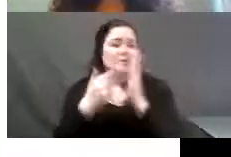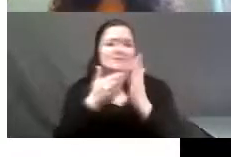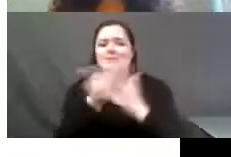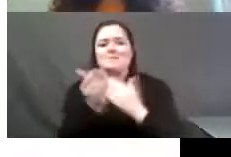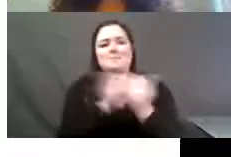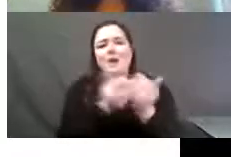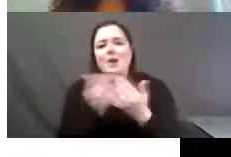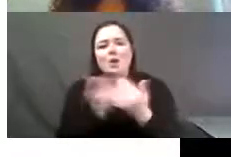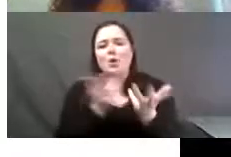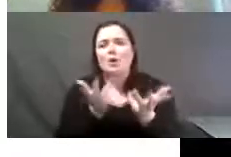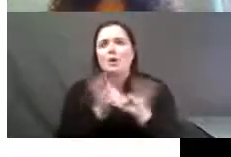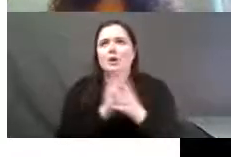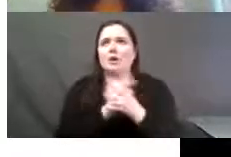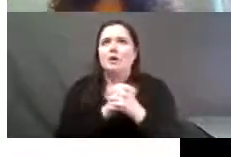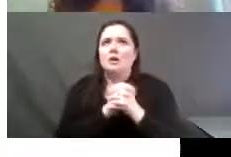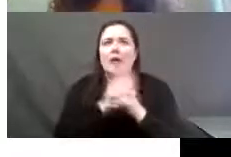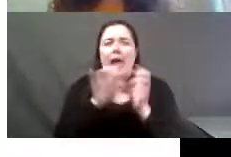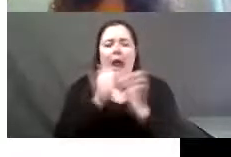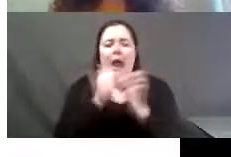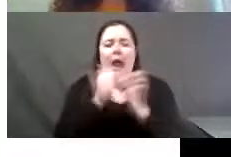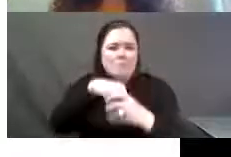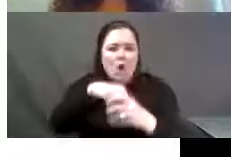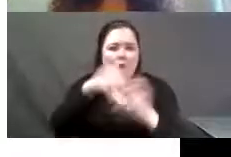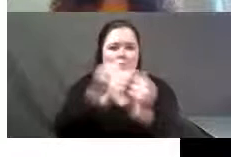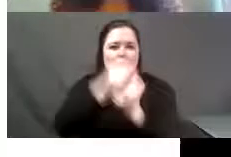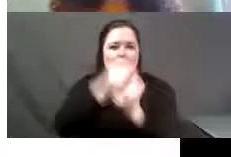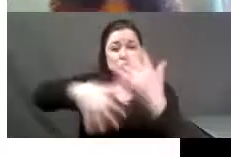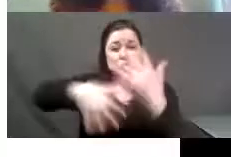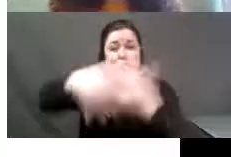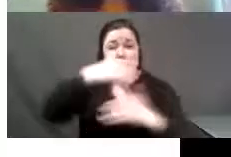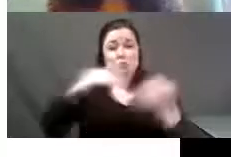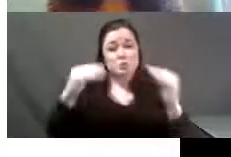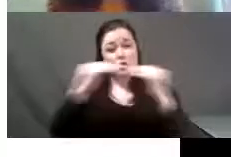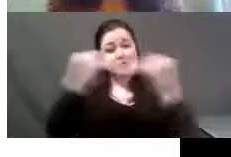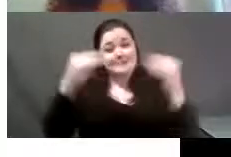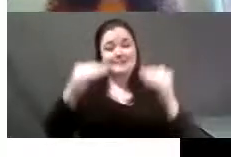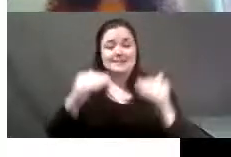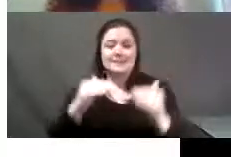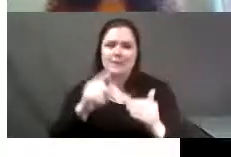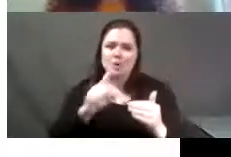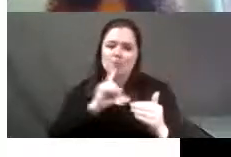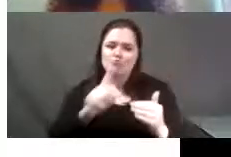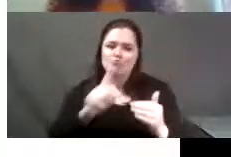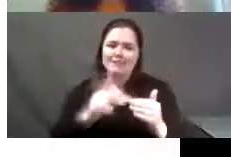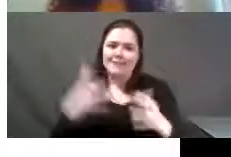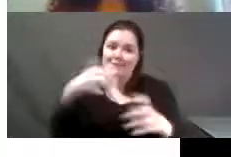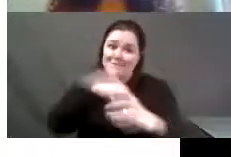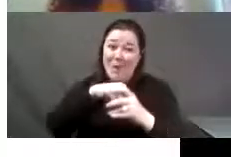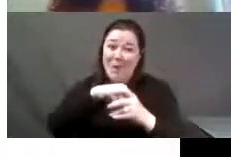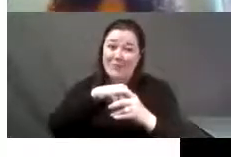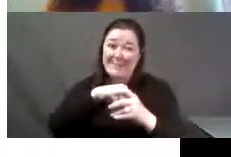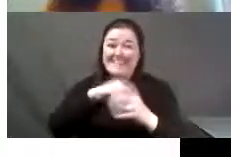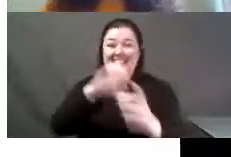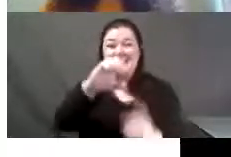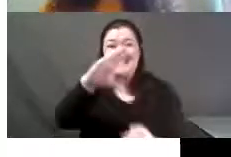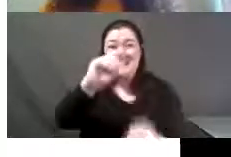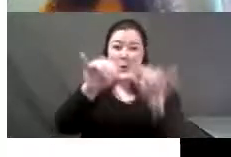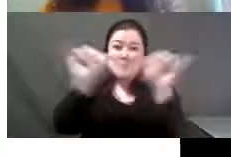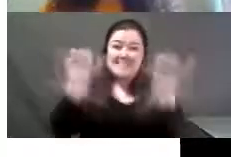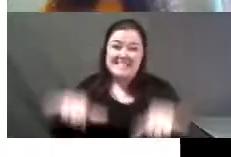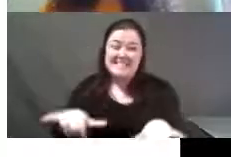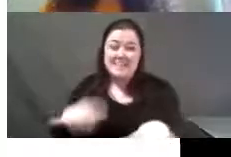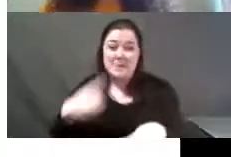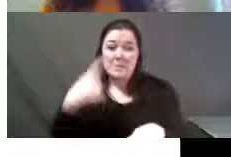how you engage in social justice, that you are playing a role in this ecosystem to make